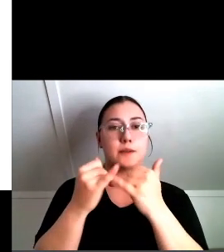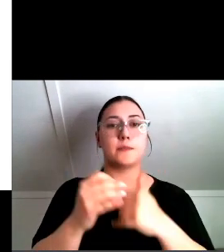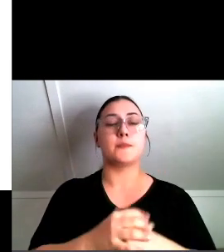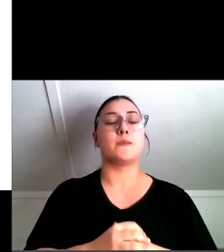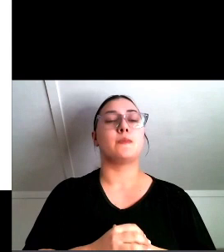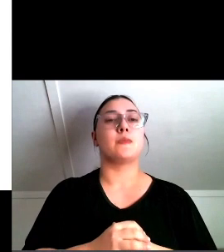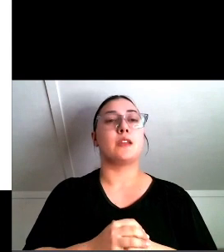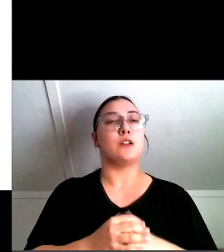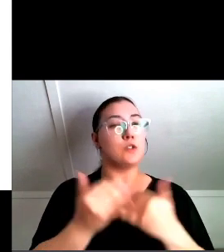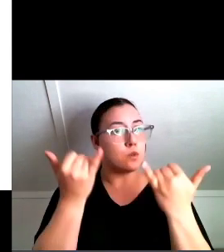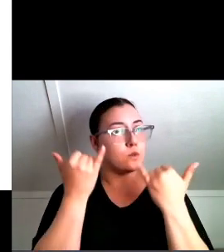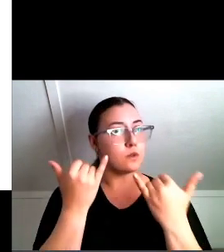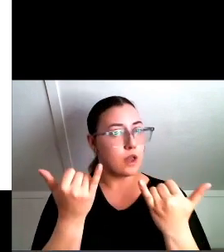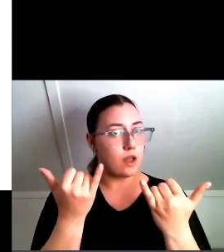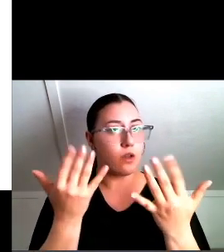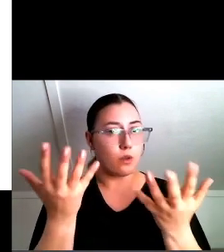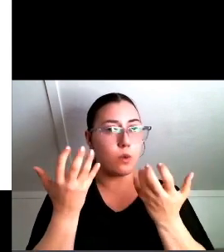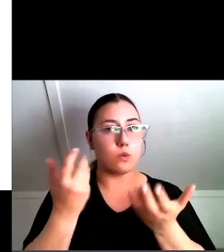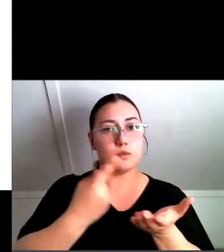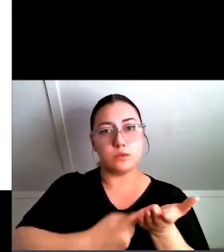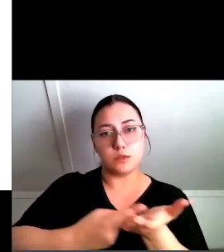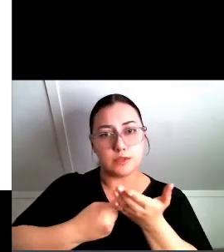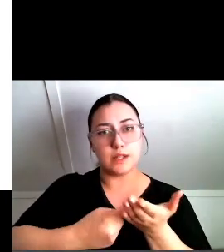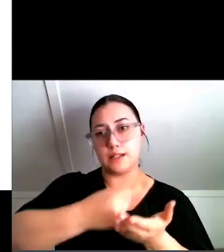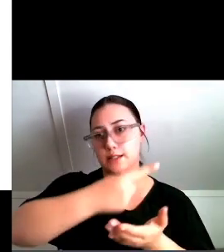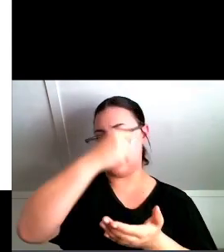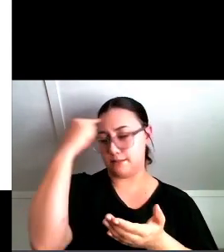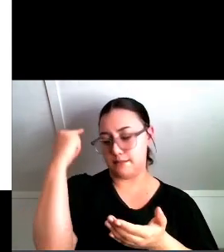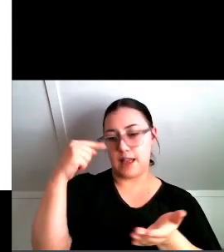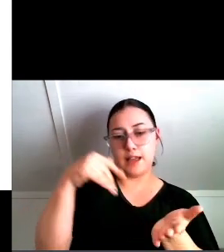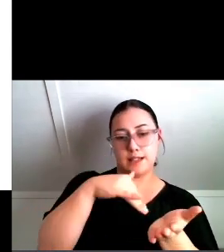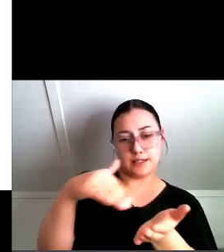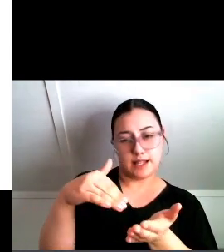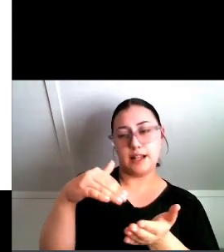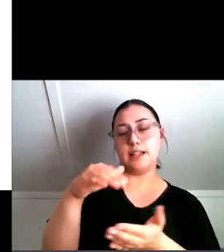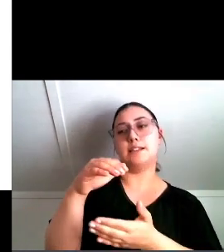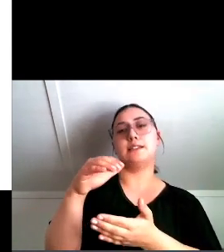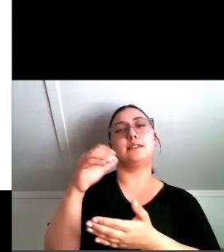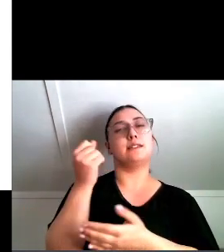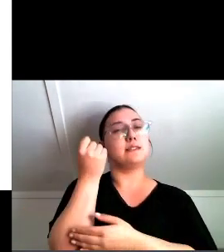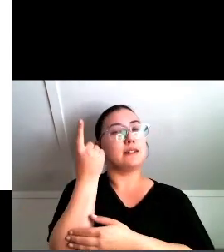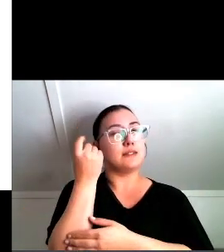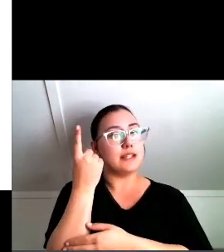intersection with this concern, because in Black code studies, if you did not see this